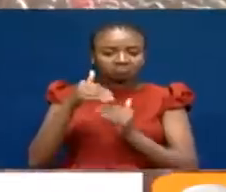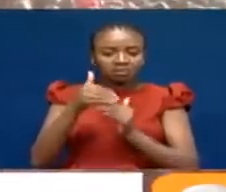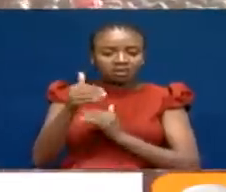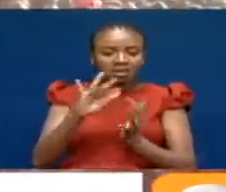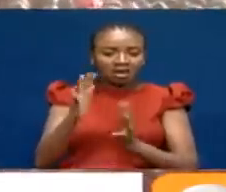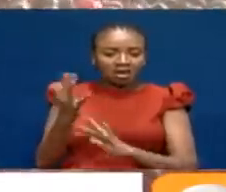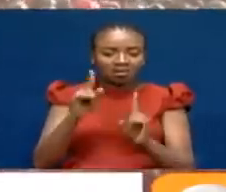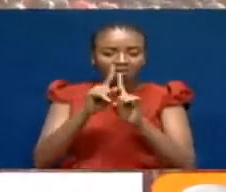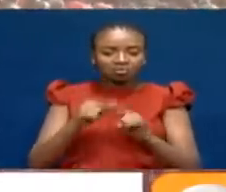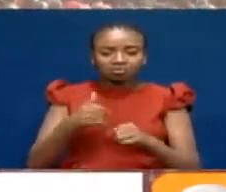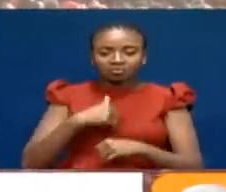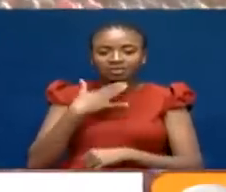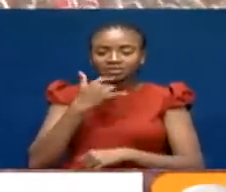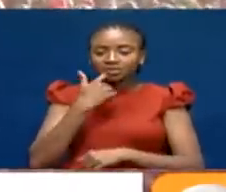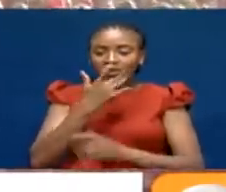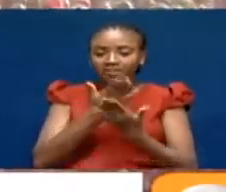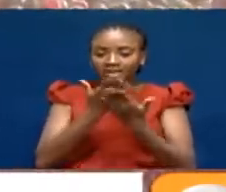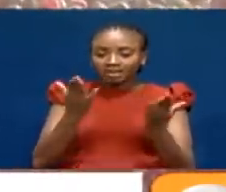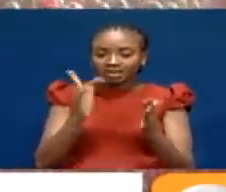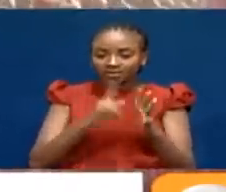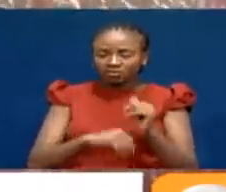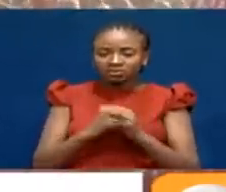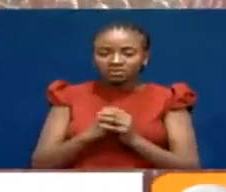Na mimi nataka kuambia nyinyi kwamba nitatangaza